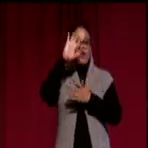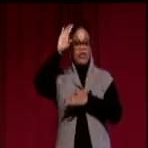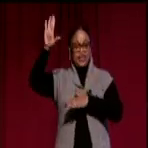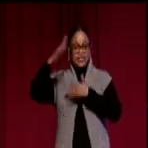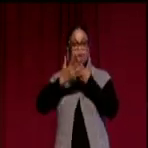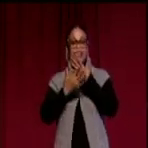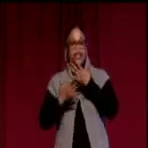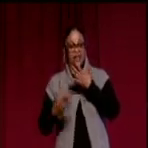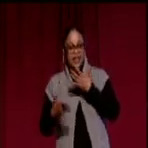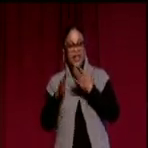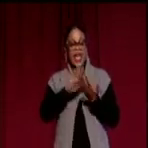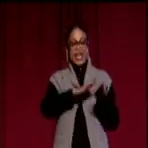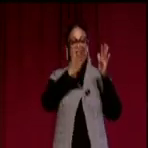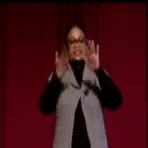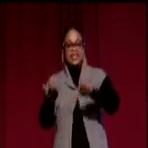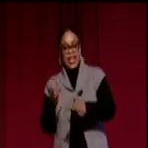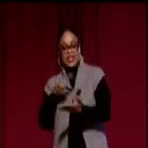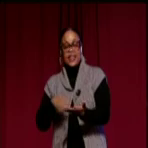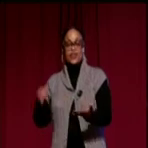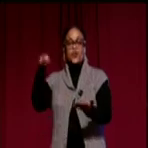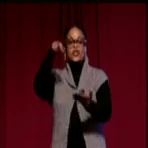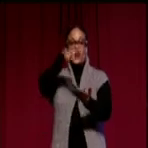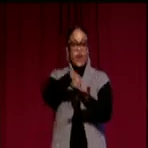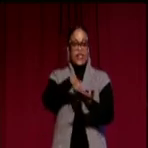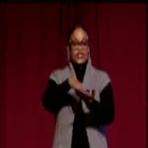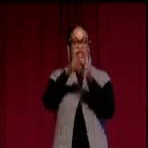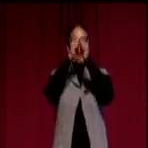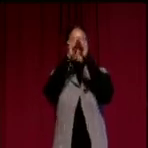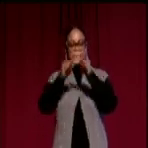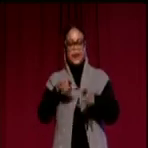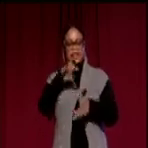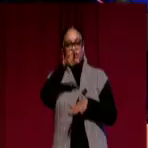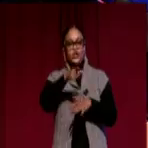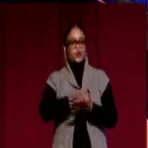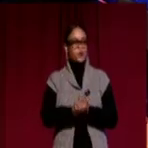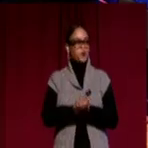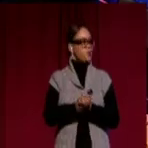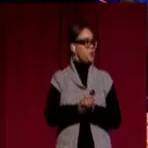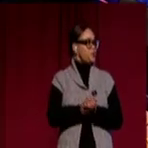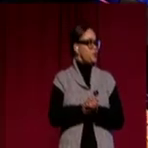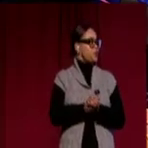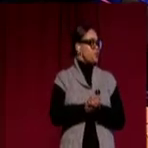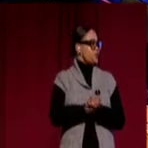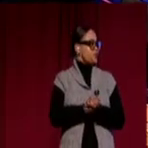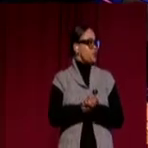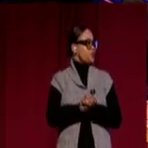blood, his death, and his resurrection. God bless you.